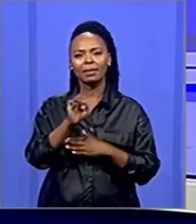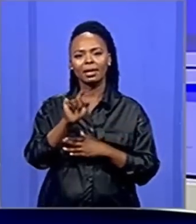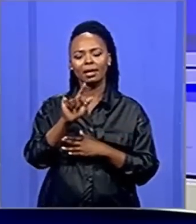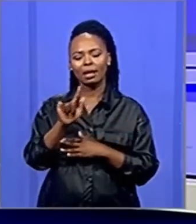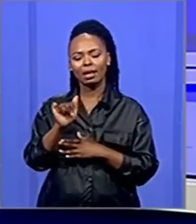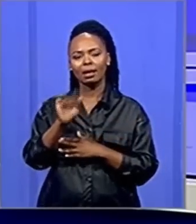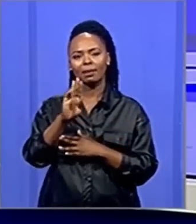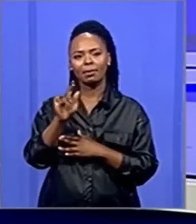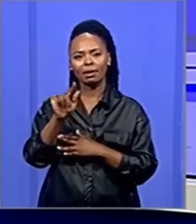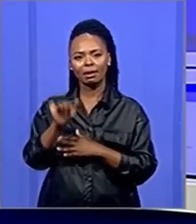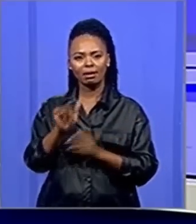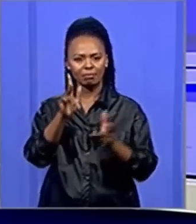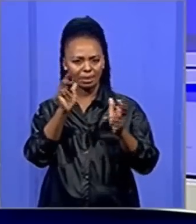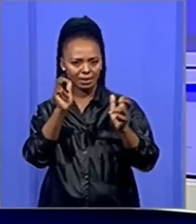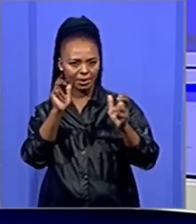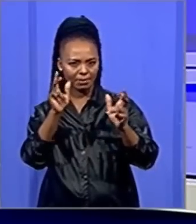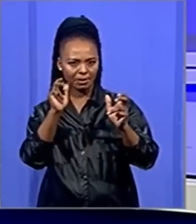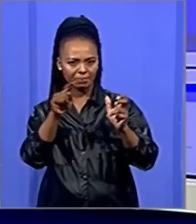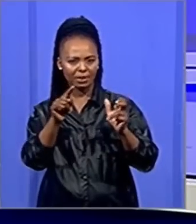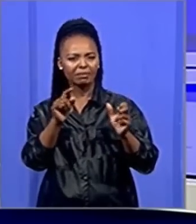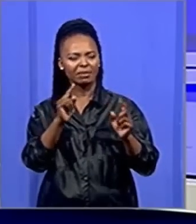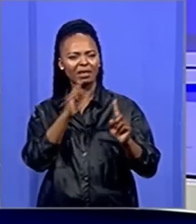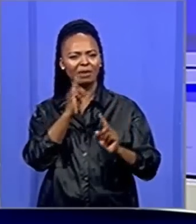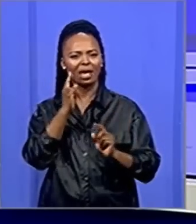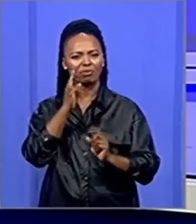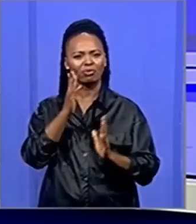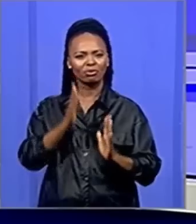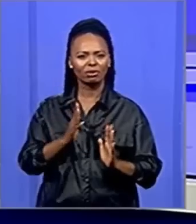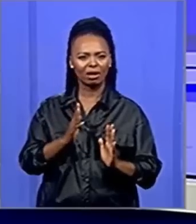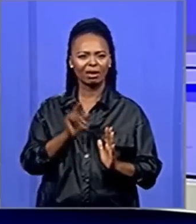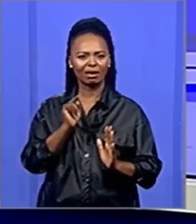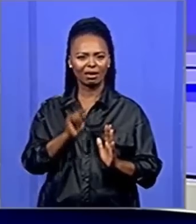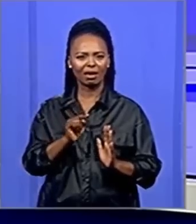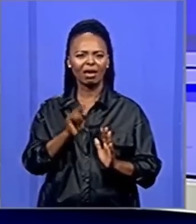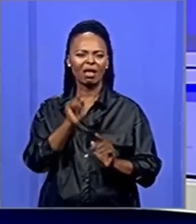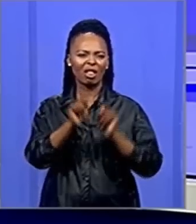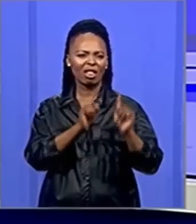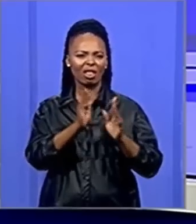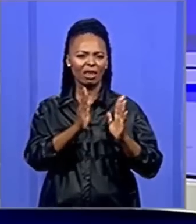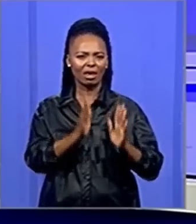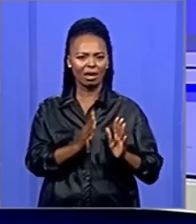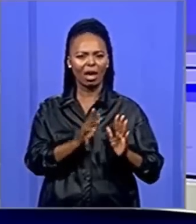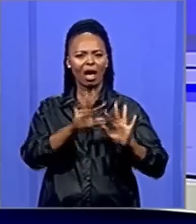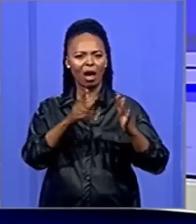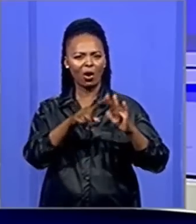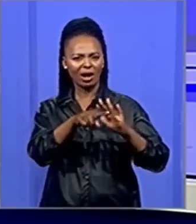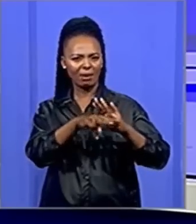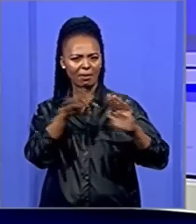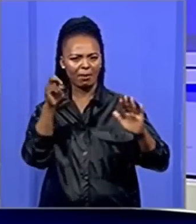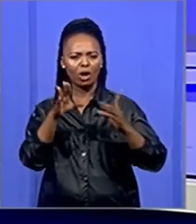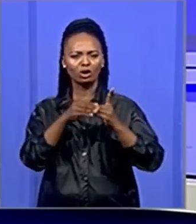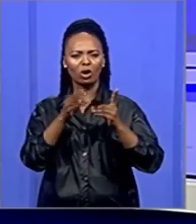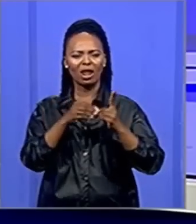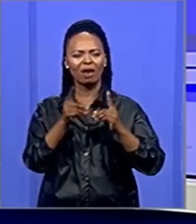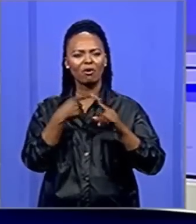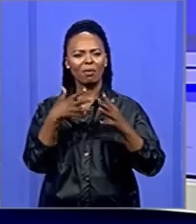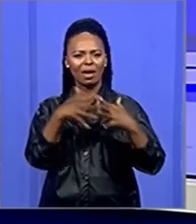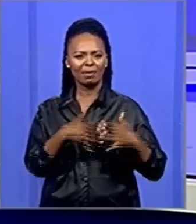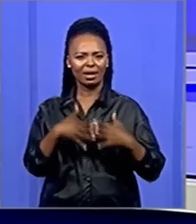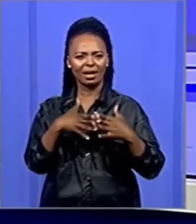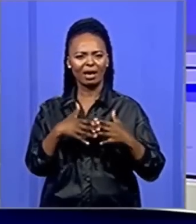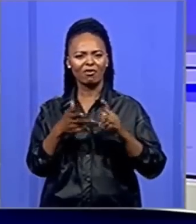le mametsi dikateng tsa e mong wa baqusua ka mo a ileng a utswa ka teng $1 tsa Amerika nakong ya tlatlapo e bileng